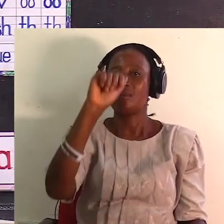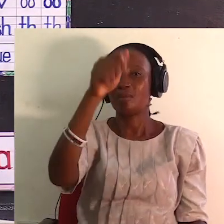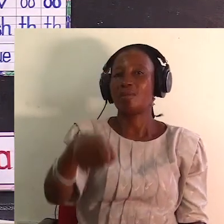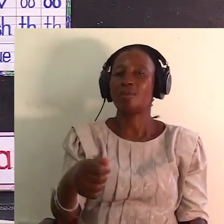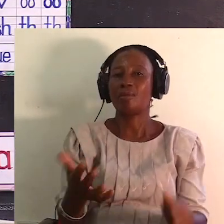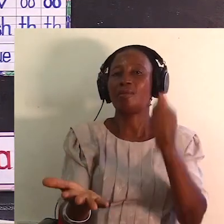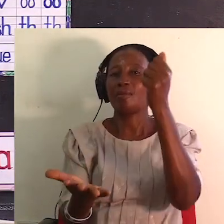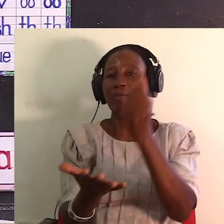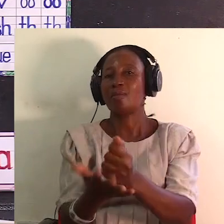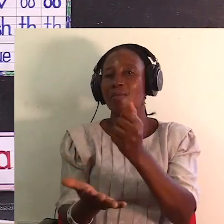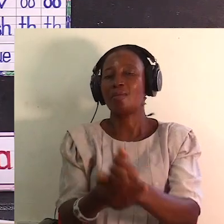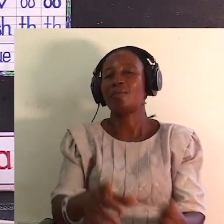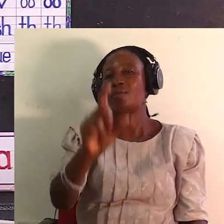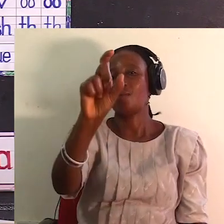bank.